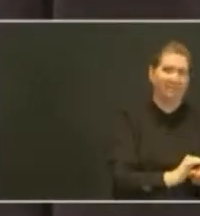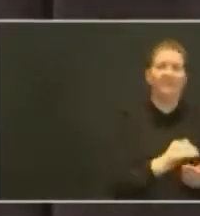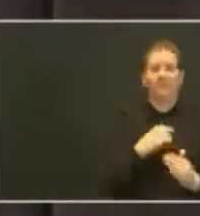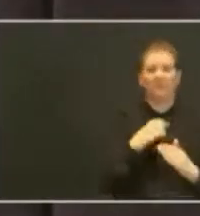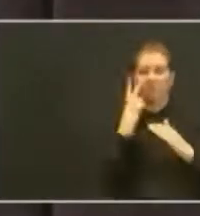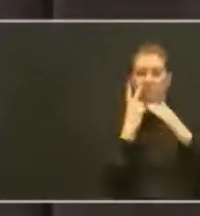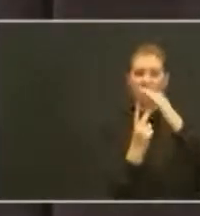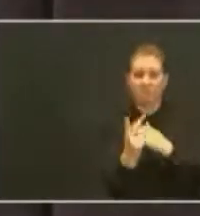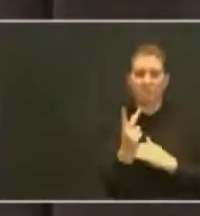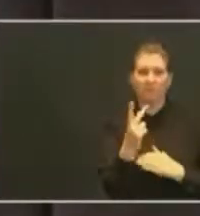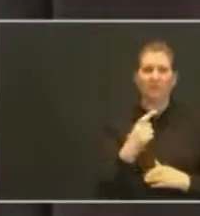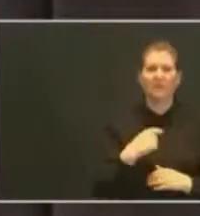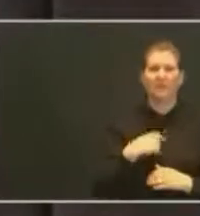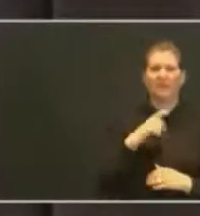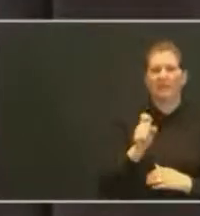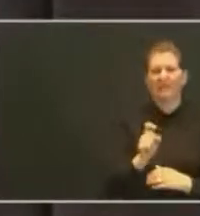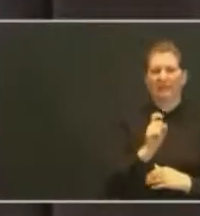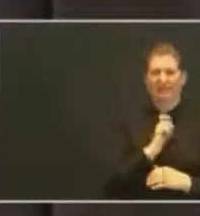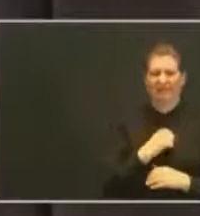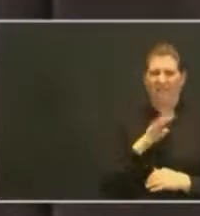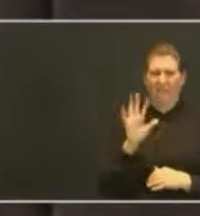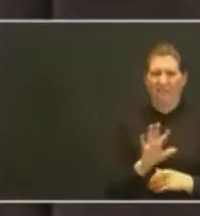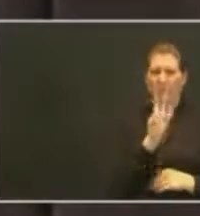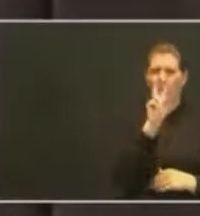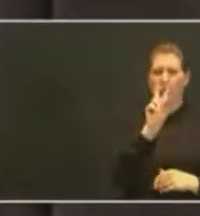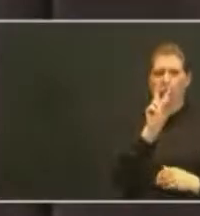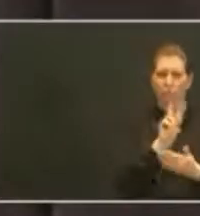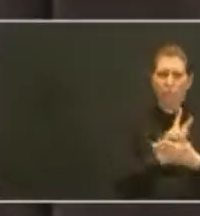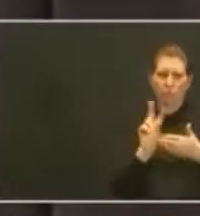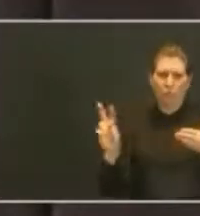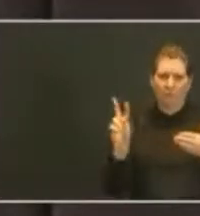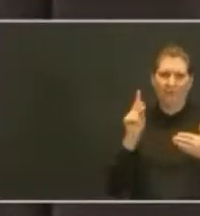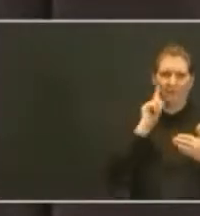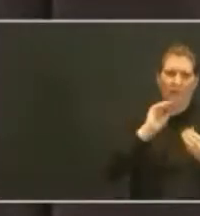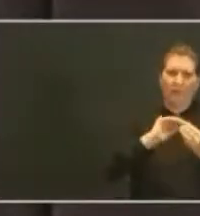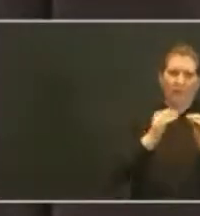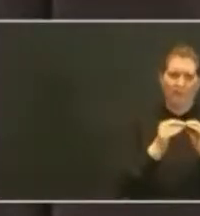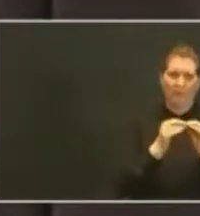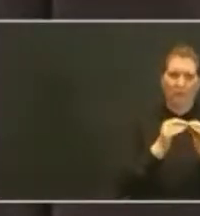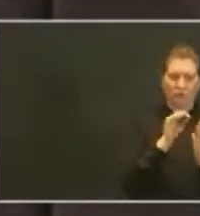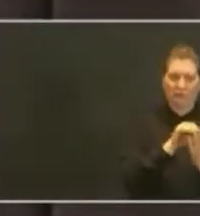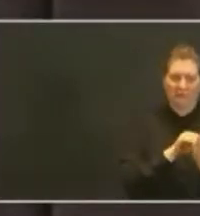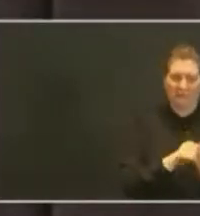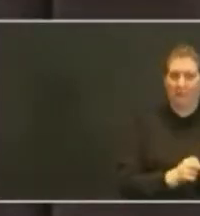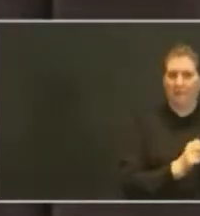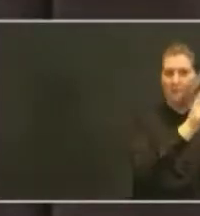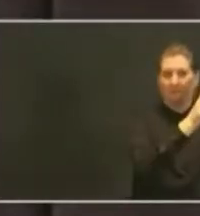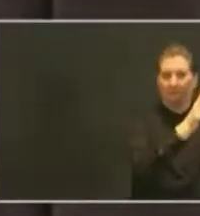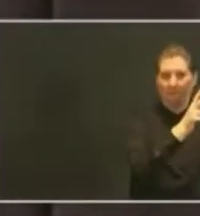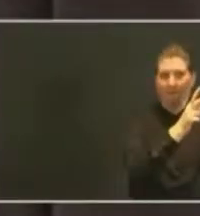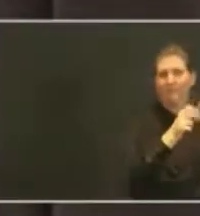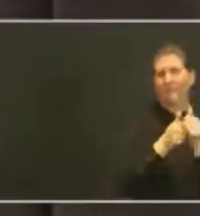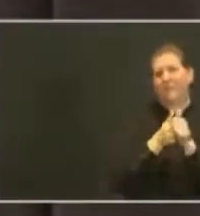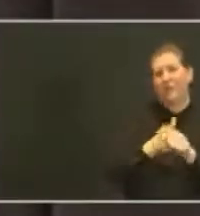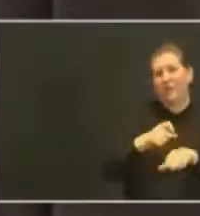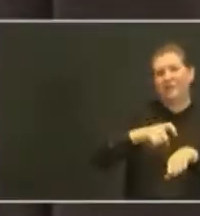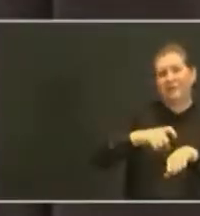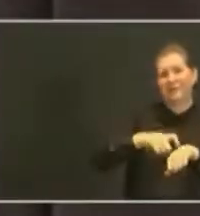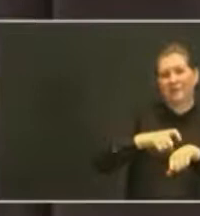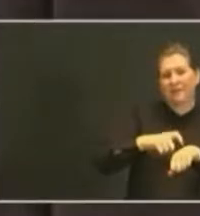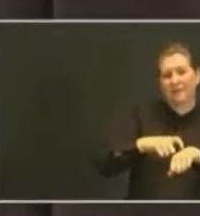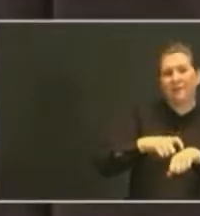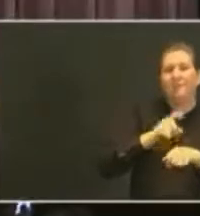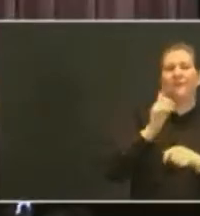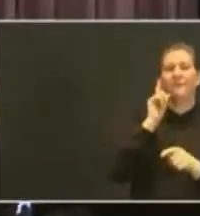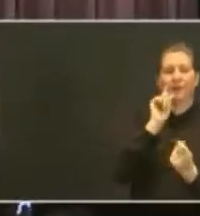need a couple of extra weeks to be able to determine that, and then would be able to respond accurately from